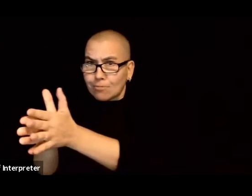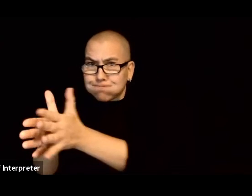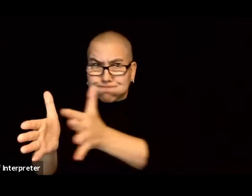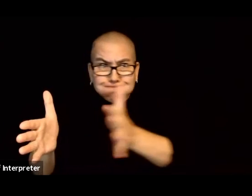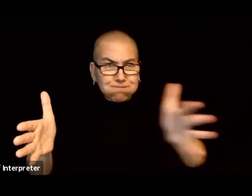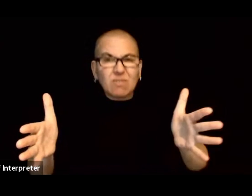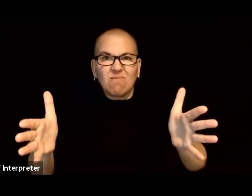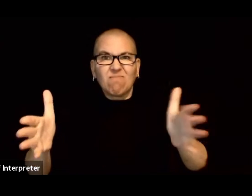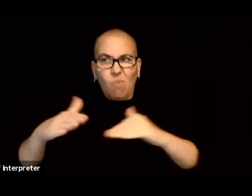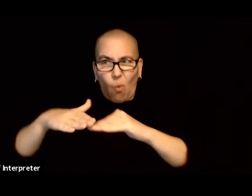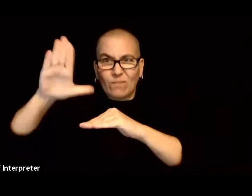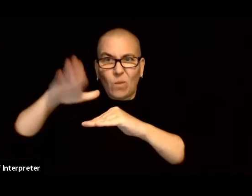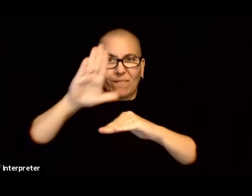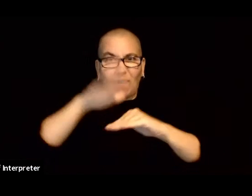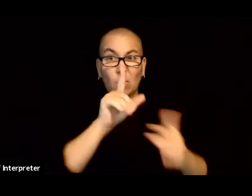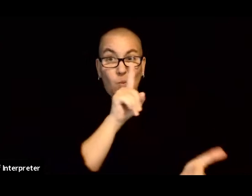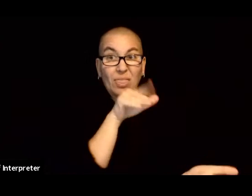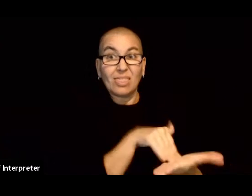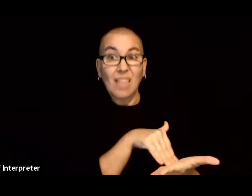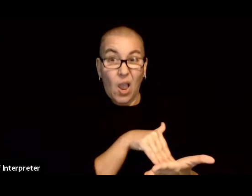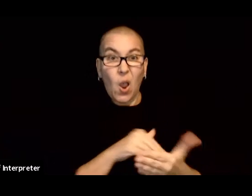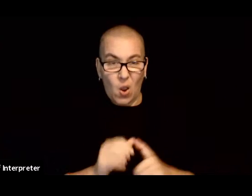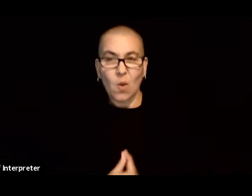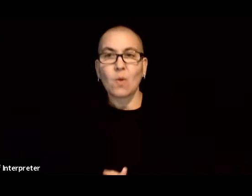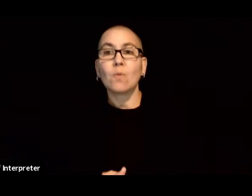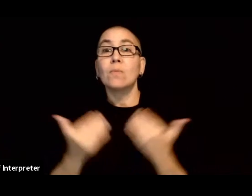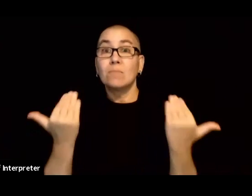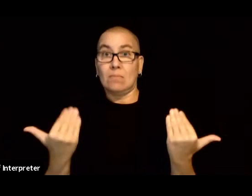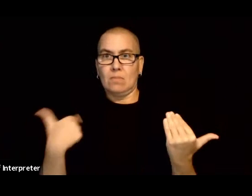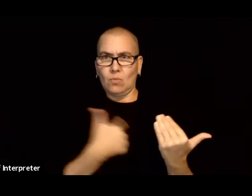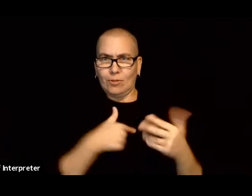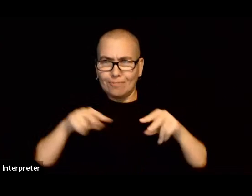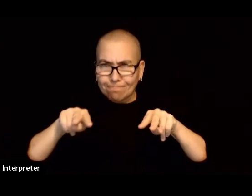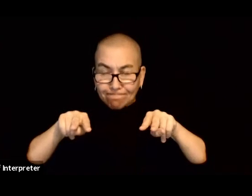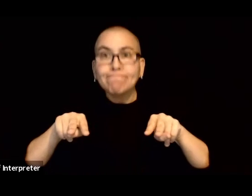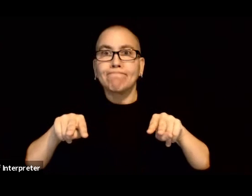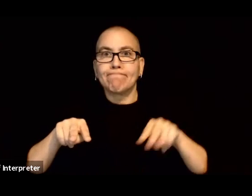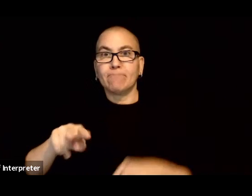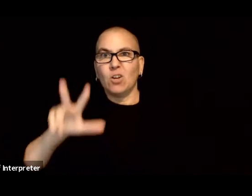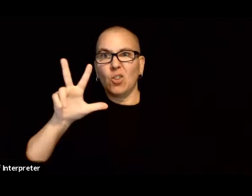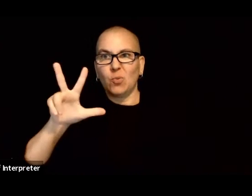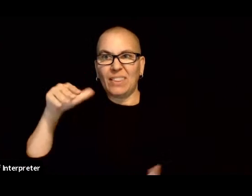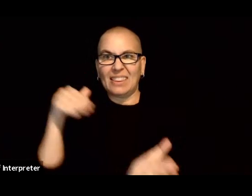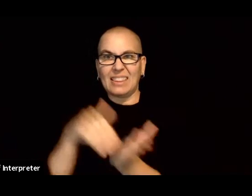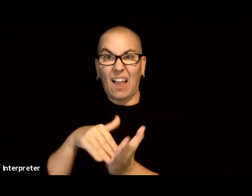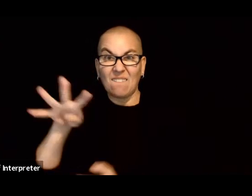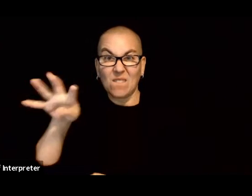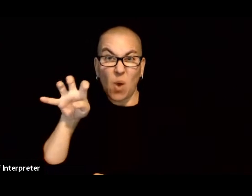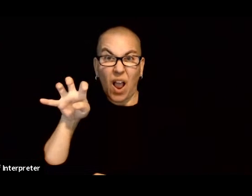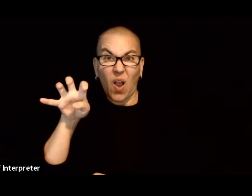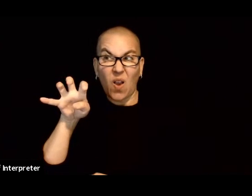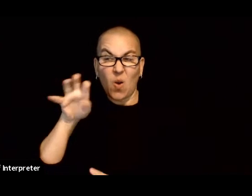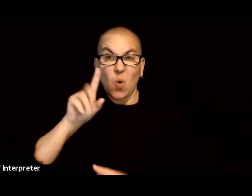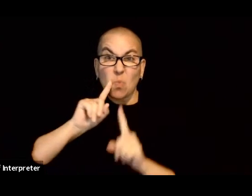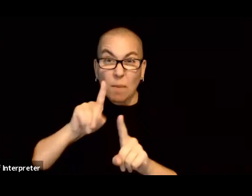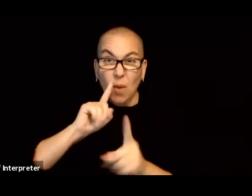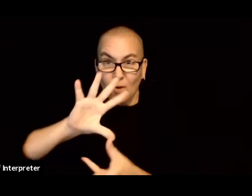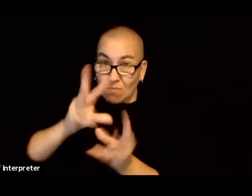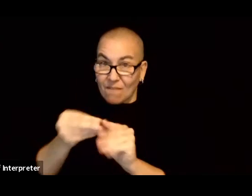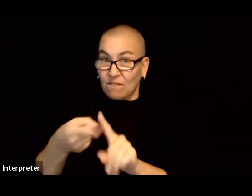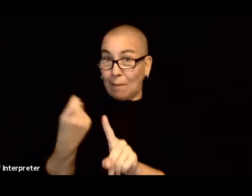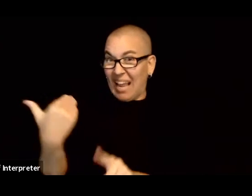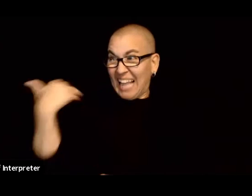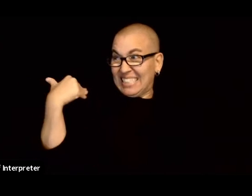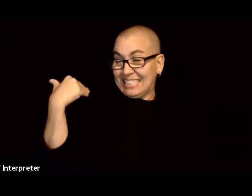over 3,400 new cases reported over the weekend as well. On Saturday, we reported 1,704 cases